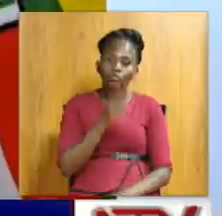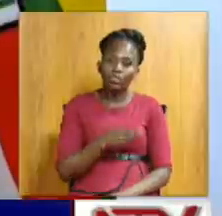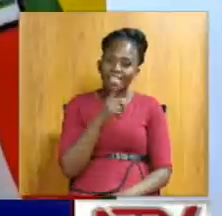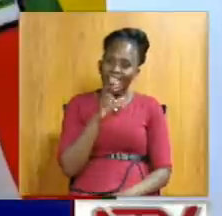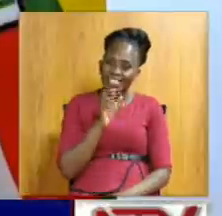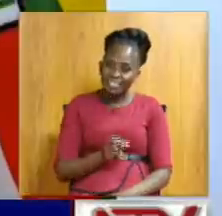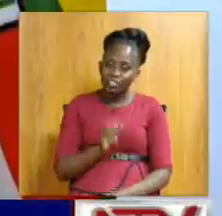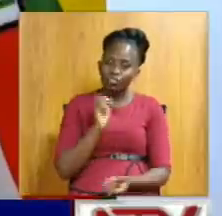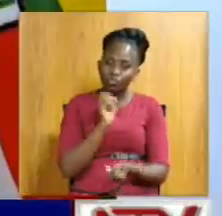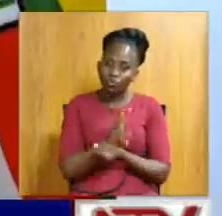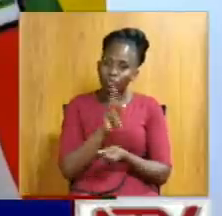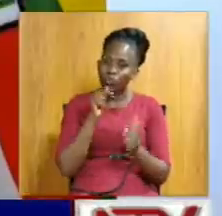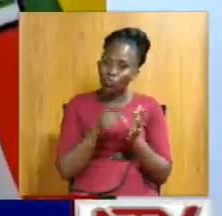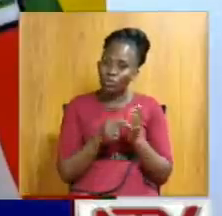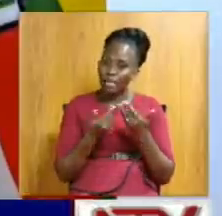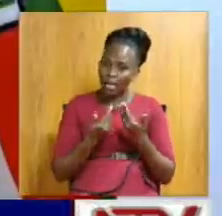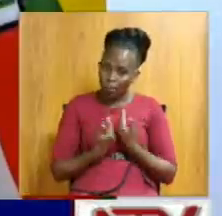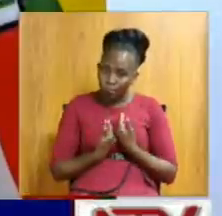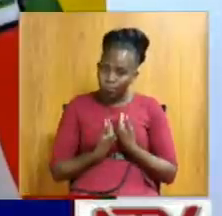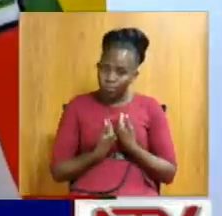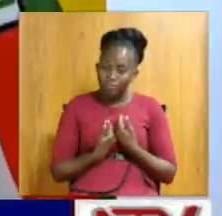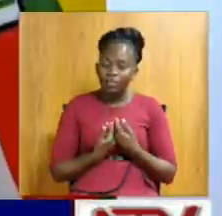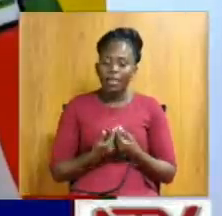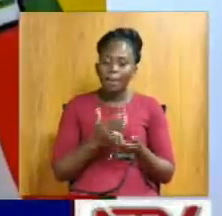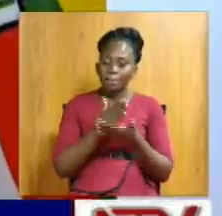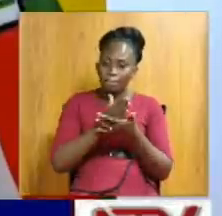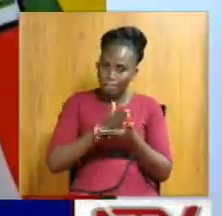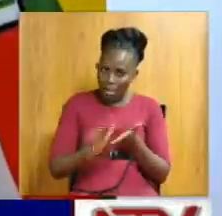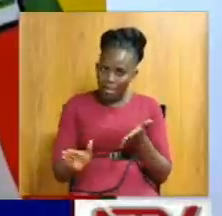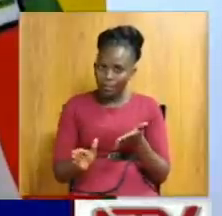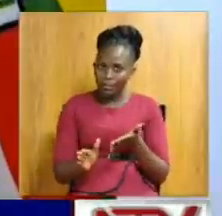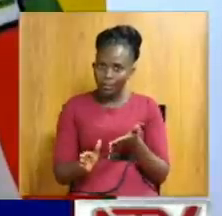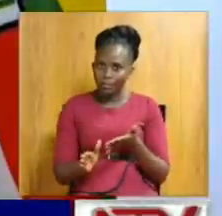anti-crime plan, we had partially